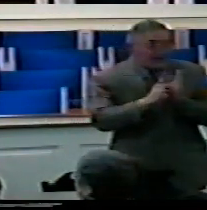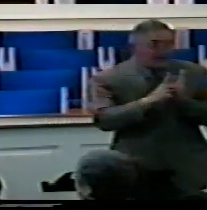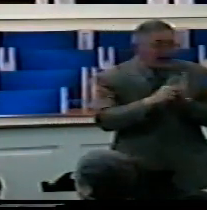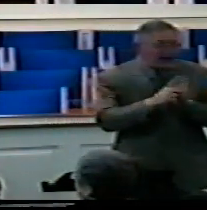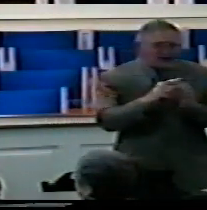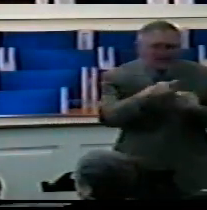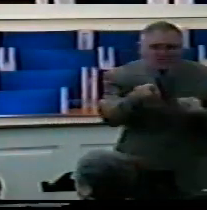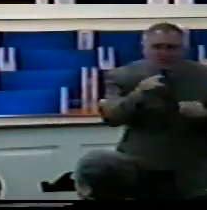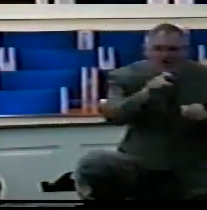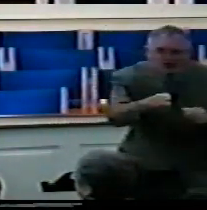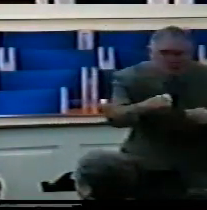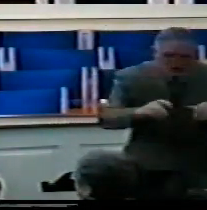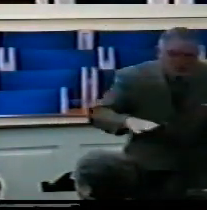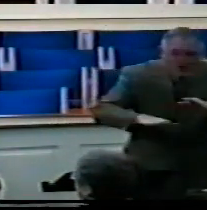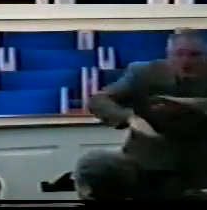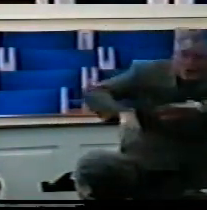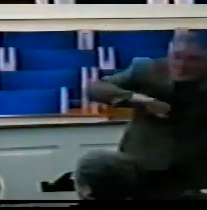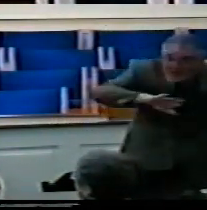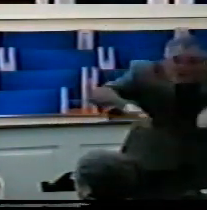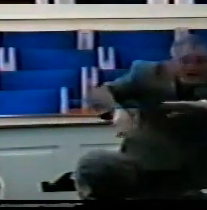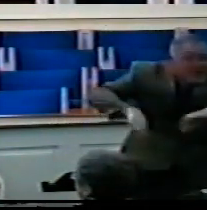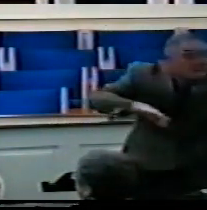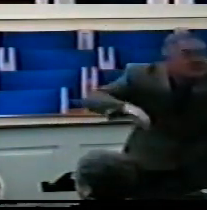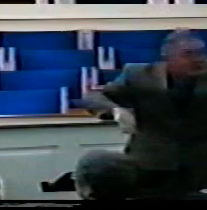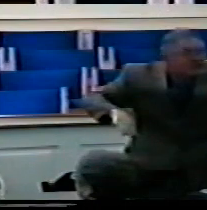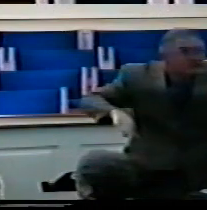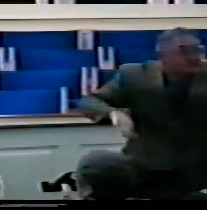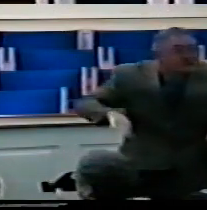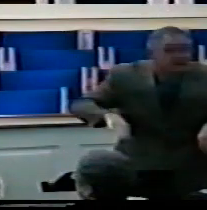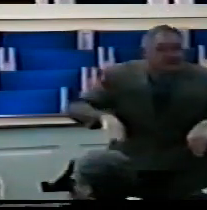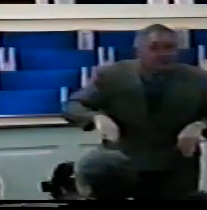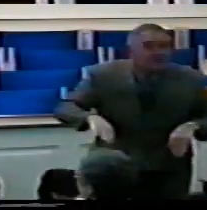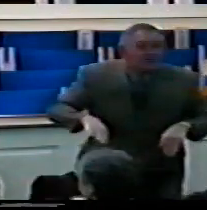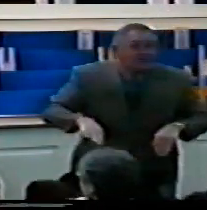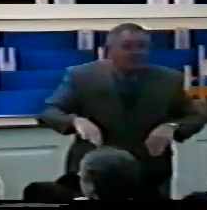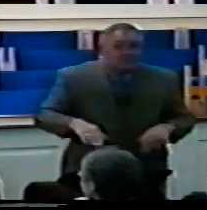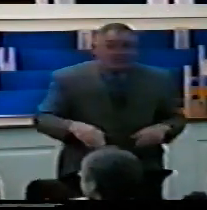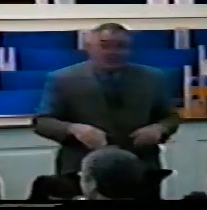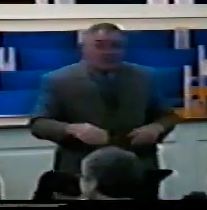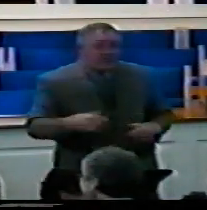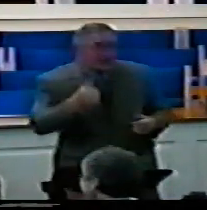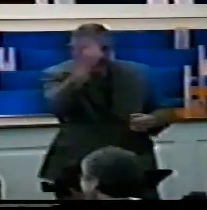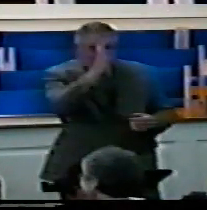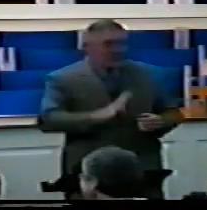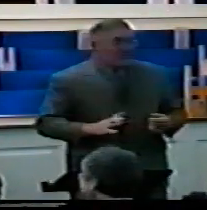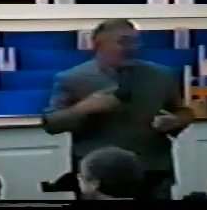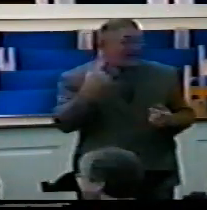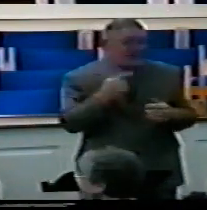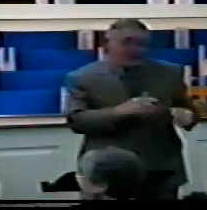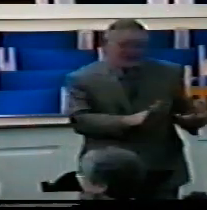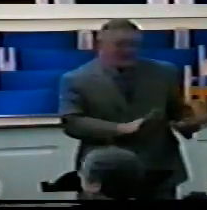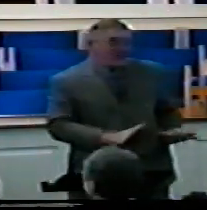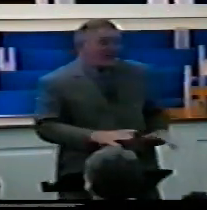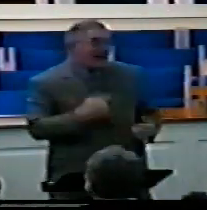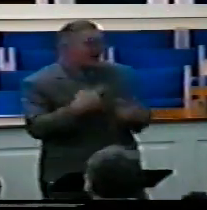scared to death of water. Just smell them. Amen. They're scared to death of water.